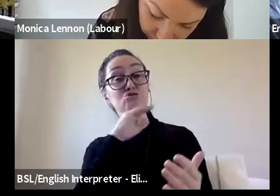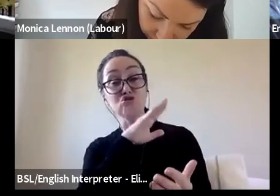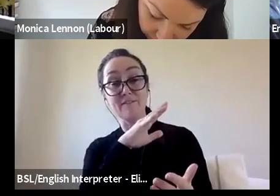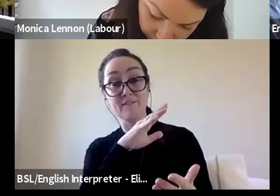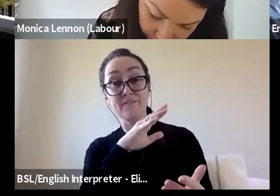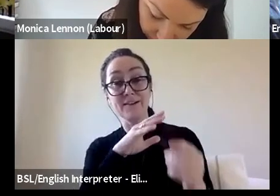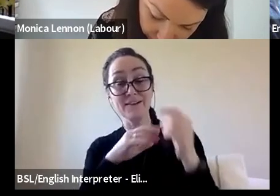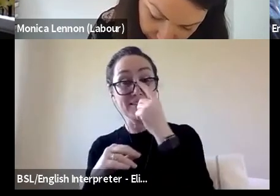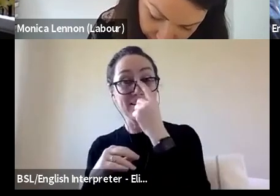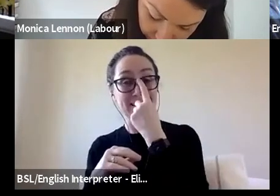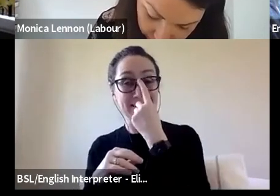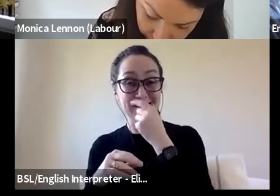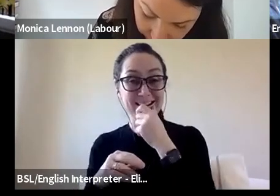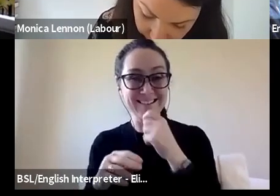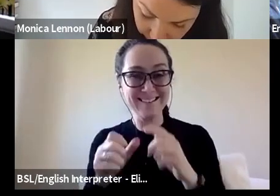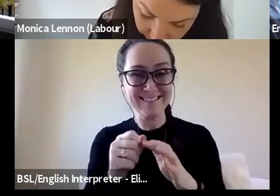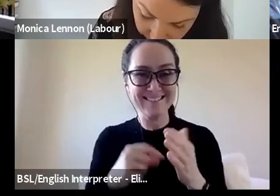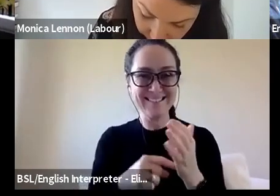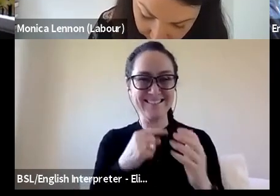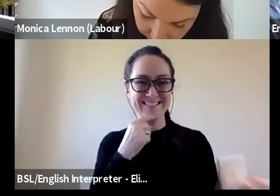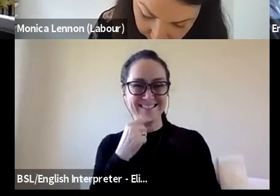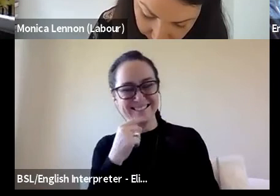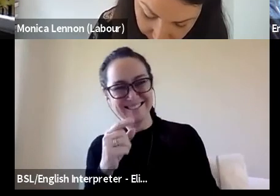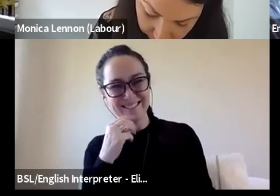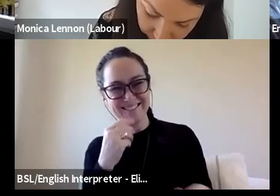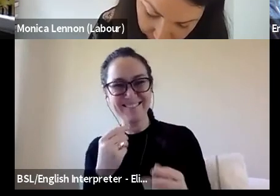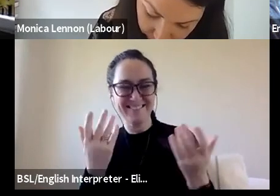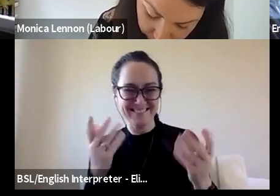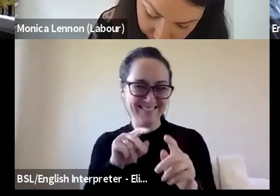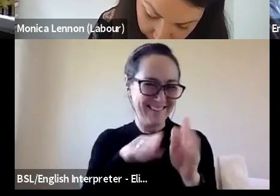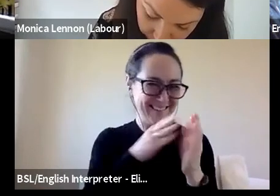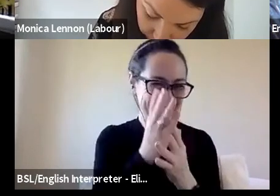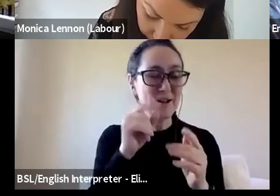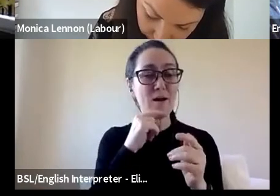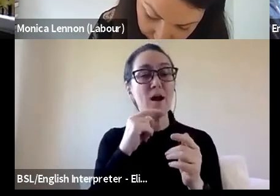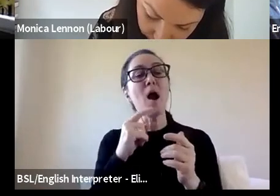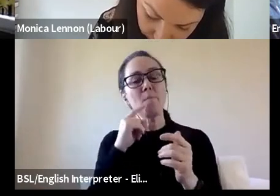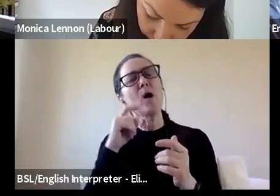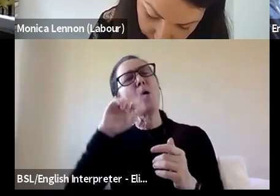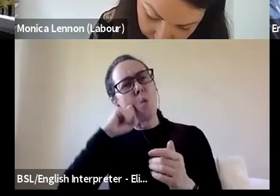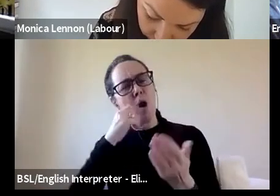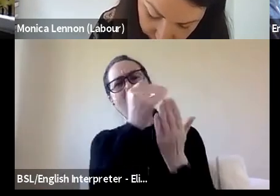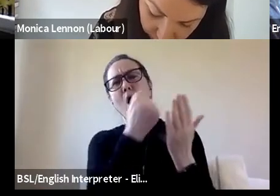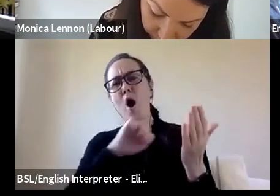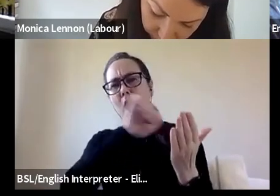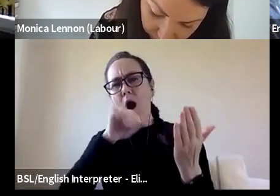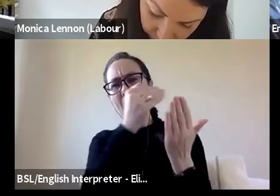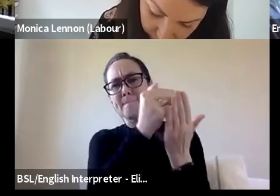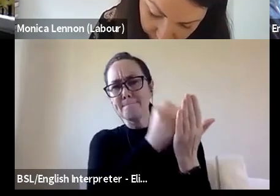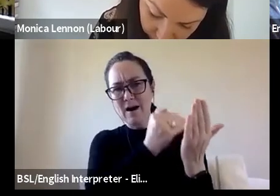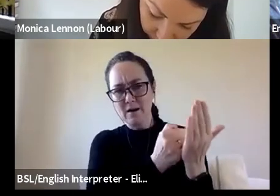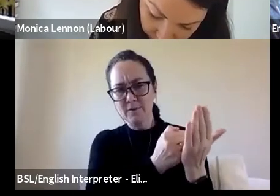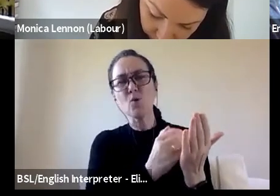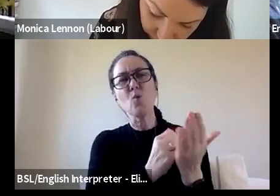I'll make a special request. But we will have certainly clear areas around that, and I think if you're not happy with